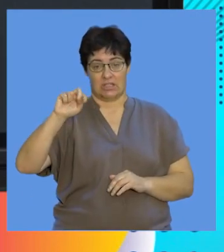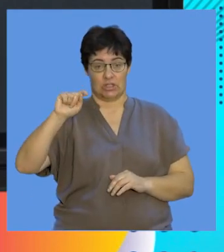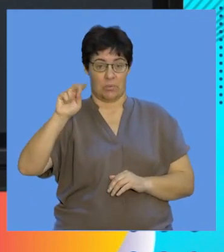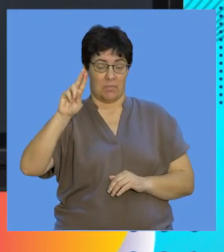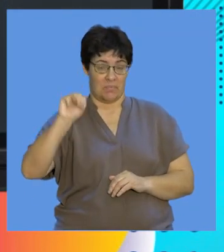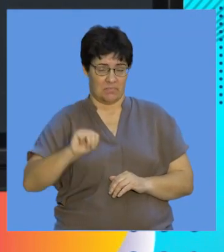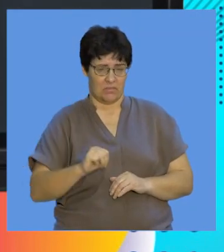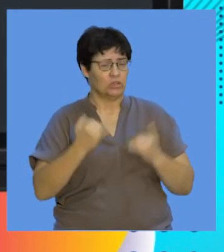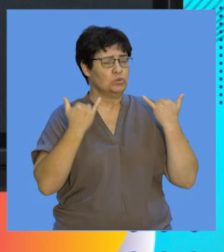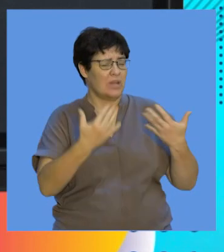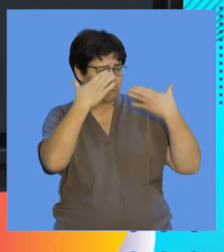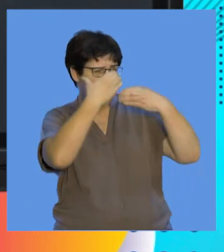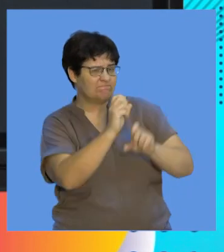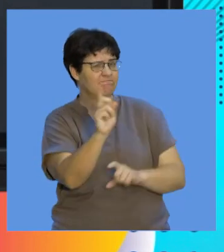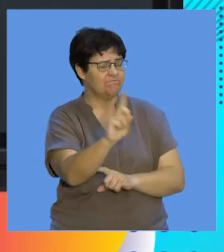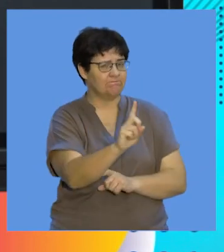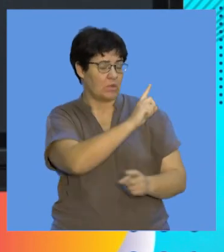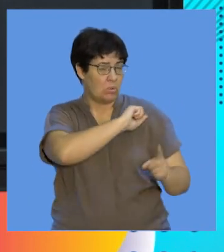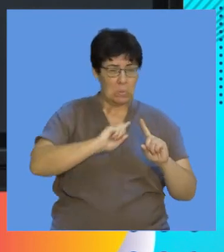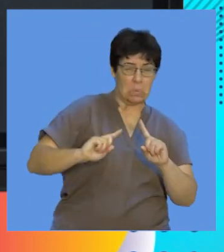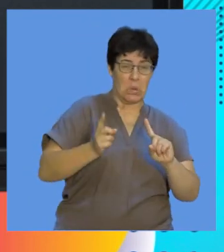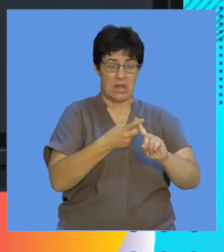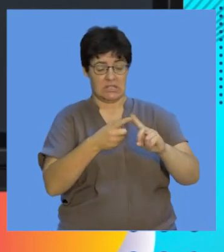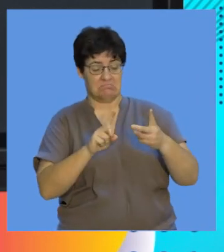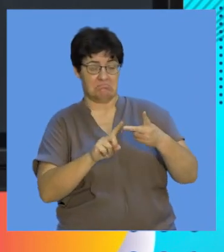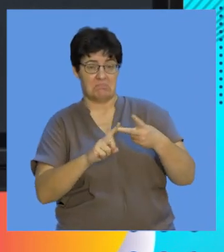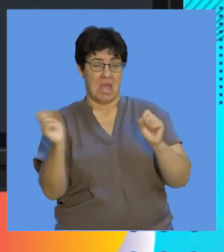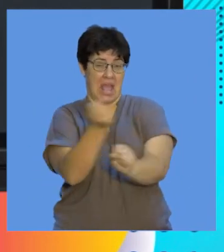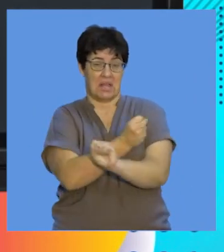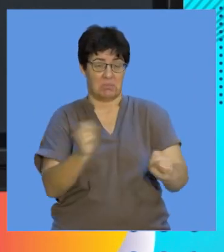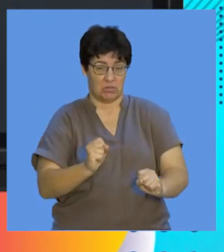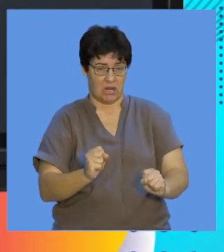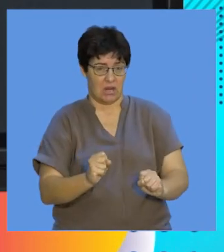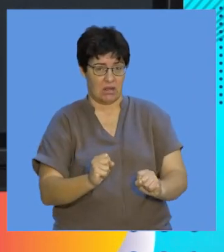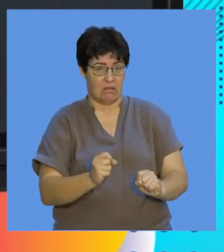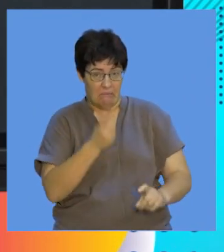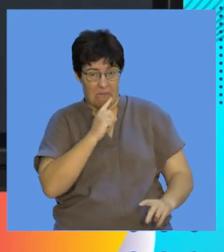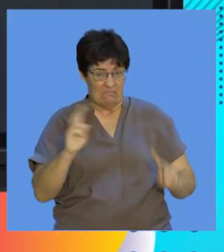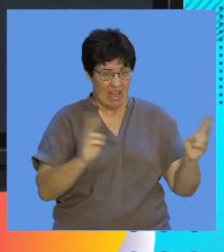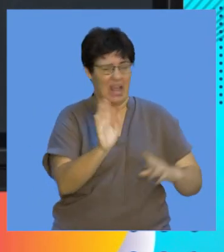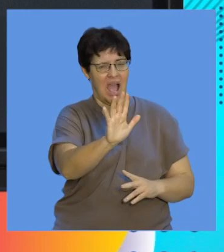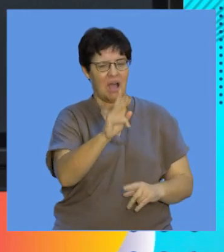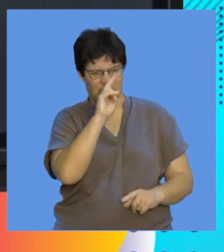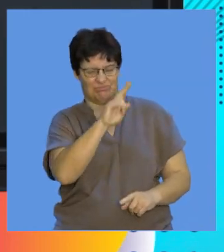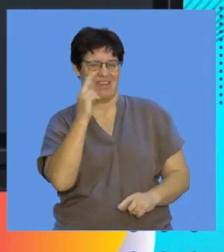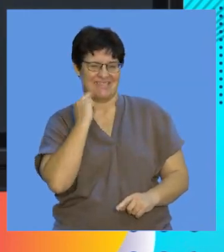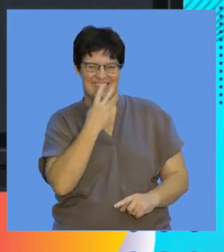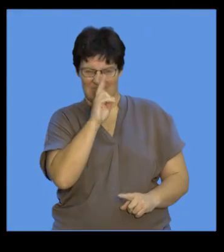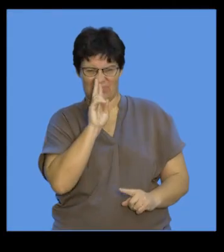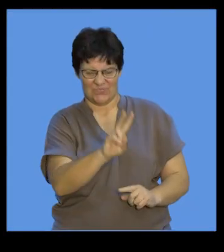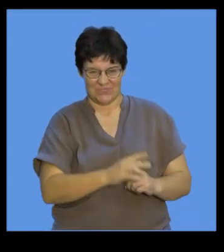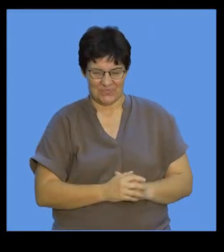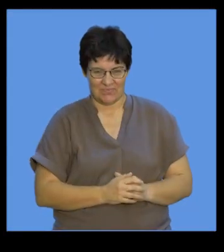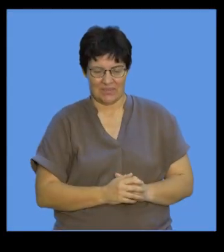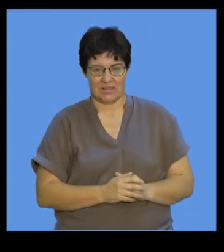look at collisions and explosions. Sounds quite violent, but it really isn't, okay? It's a really nice section. So let's